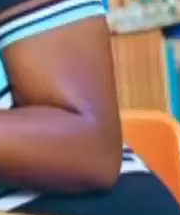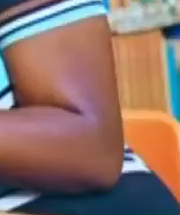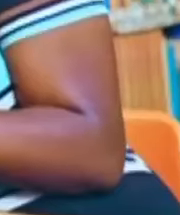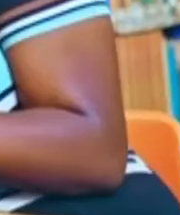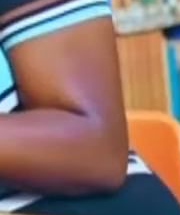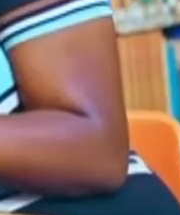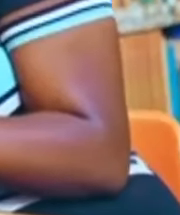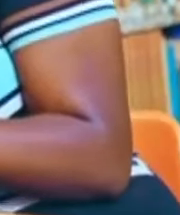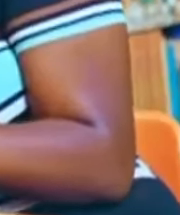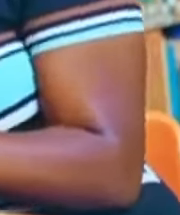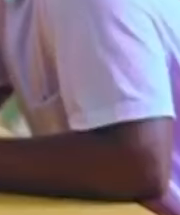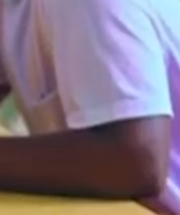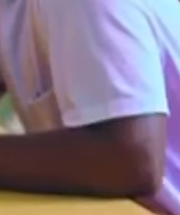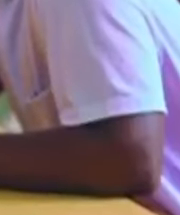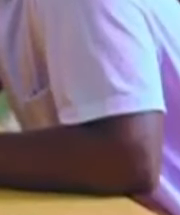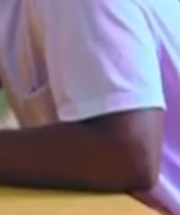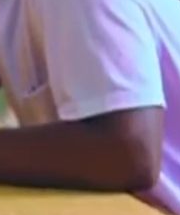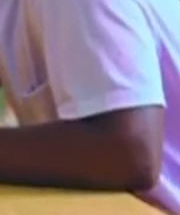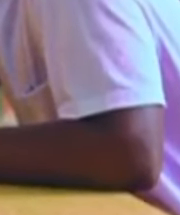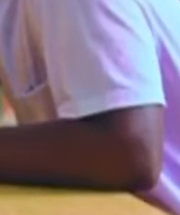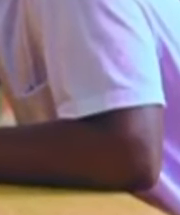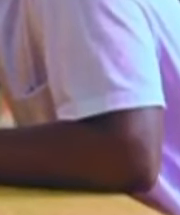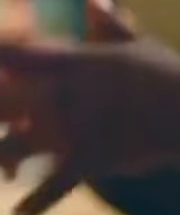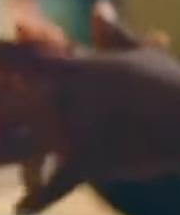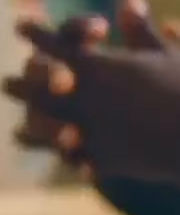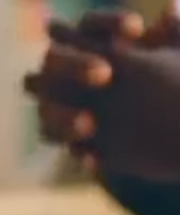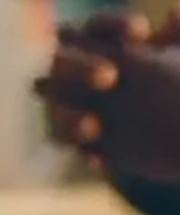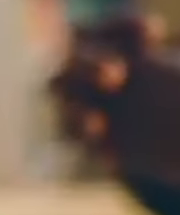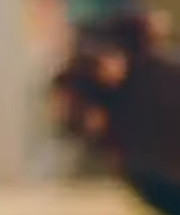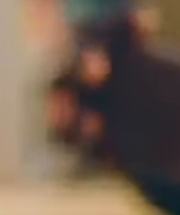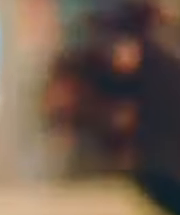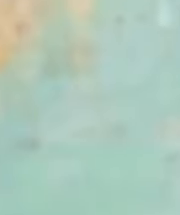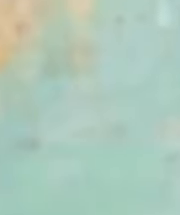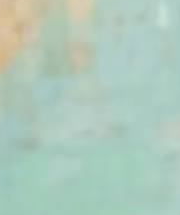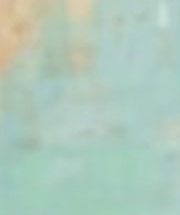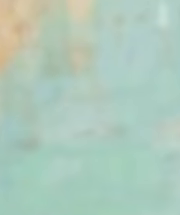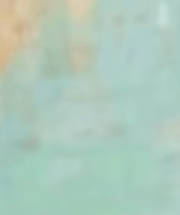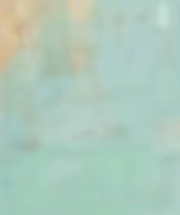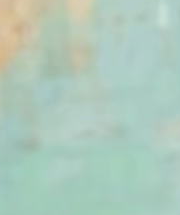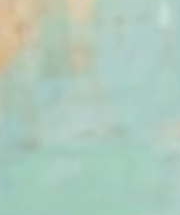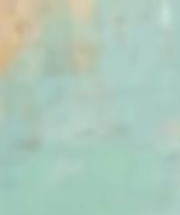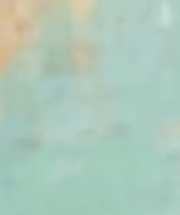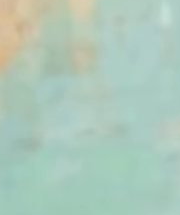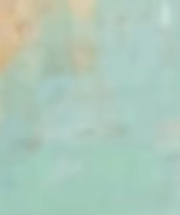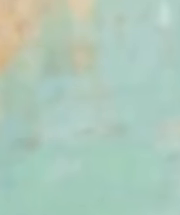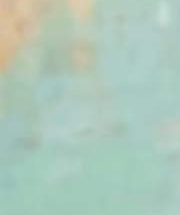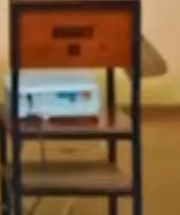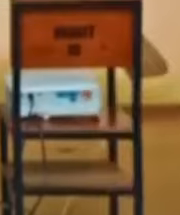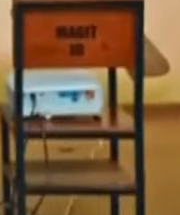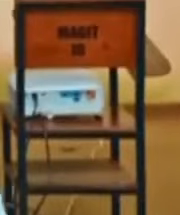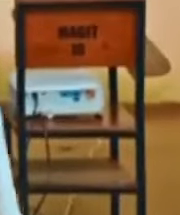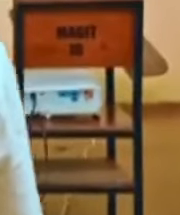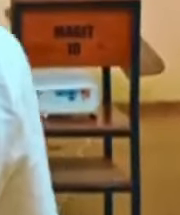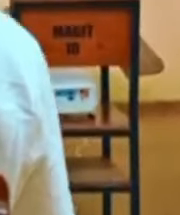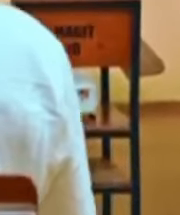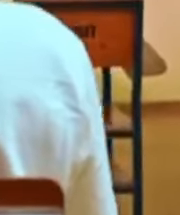Education, Faculty of Commerce and Management, and the Faculty of Theology and Ministerial Formation.